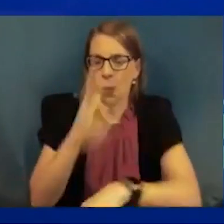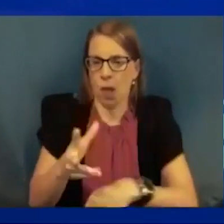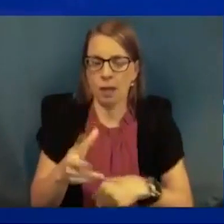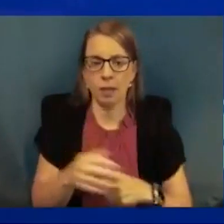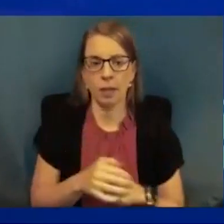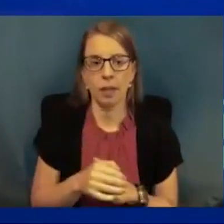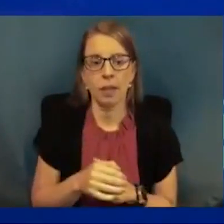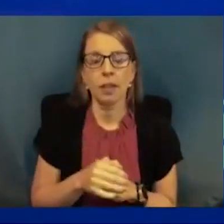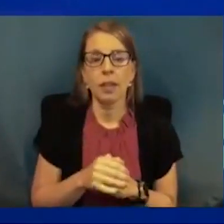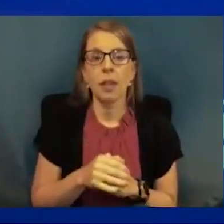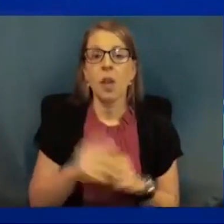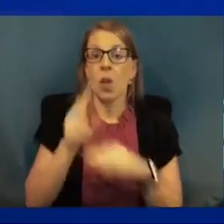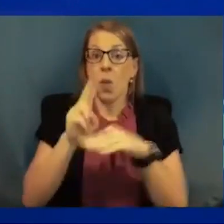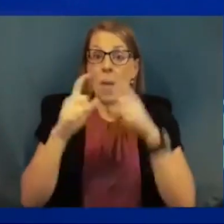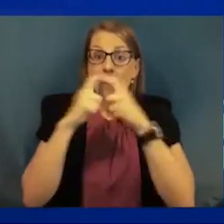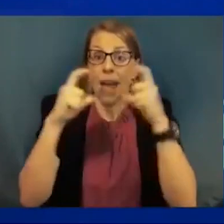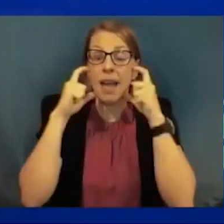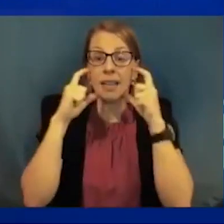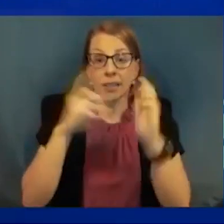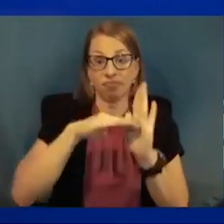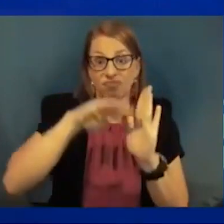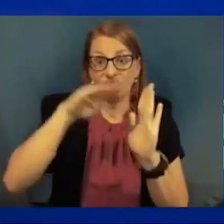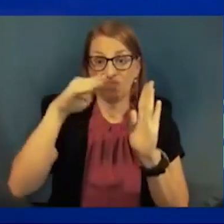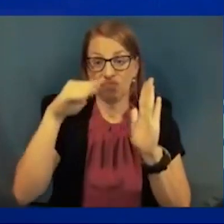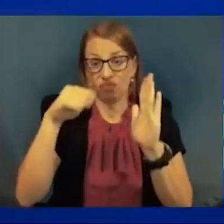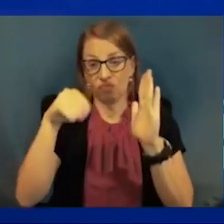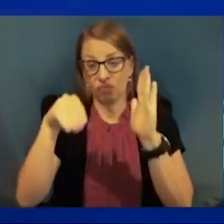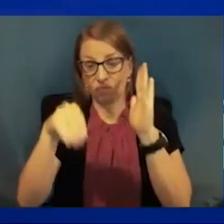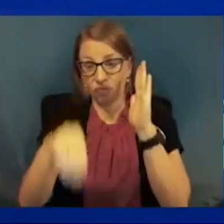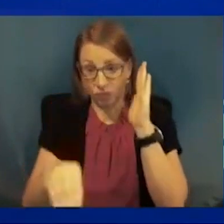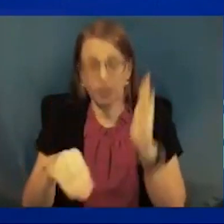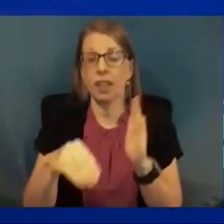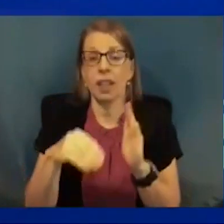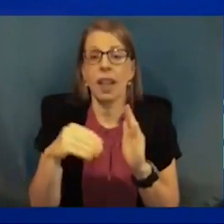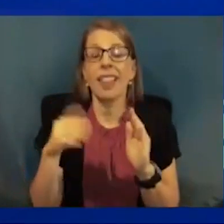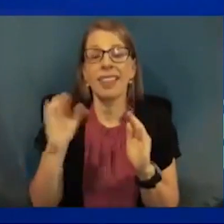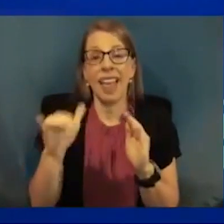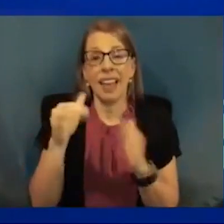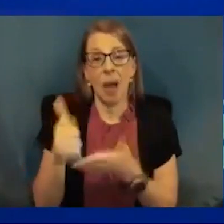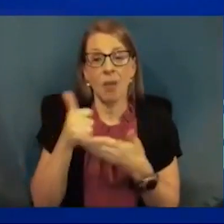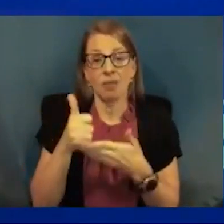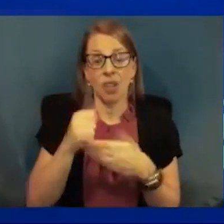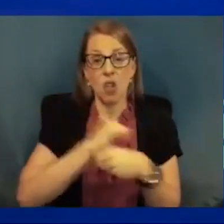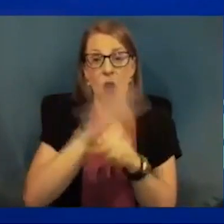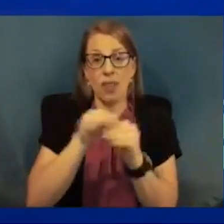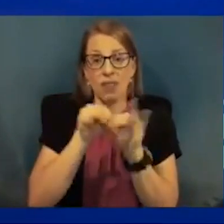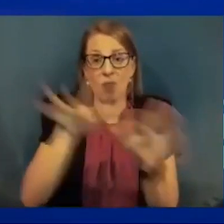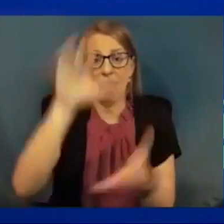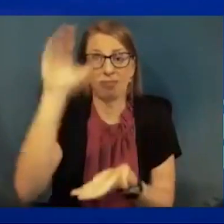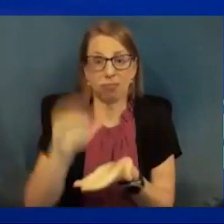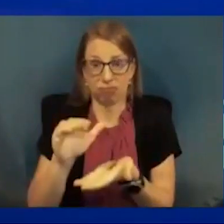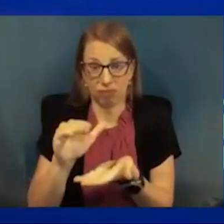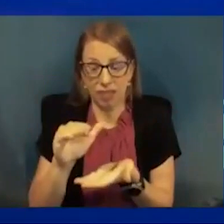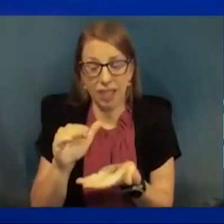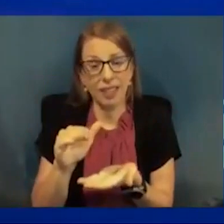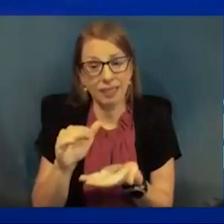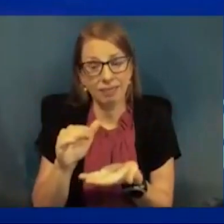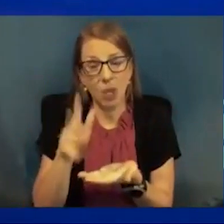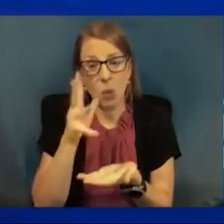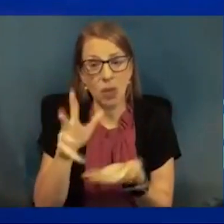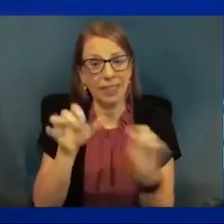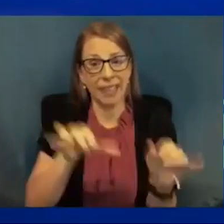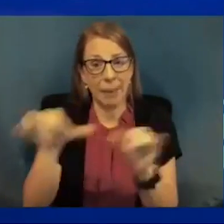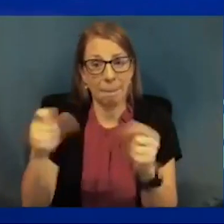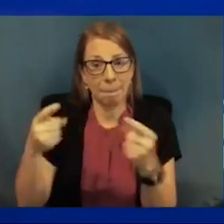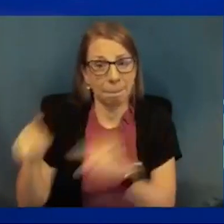really fast, and I think that could easily happen here. Now, it takes really it takes about 7 to 14